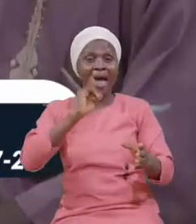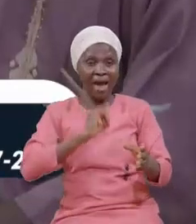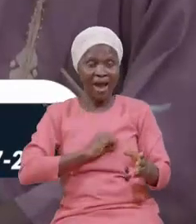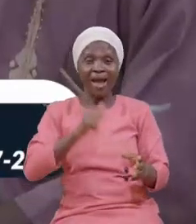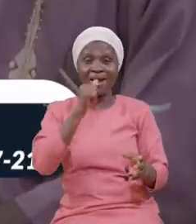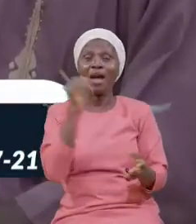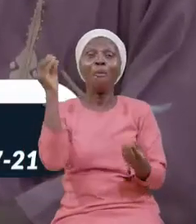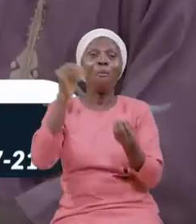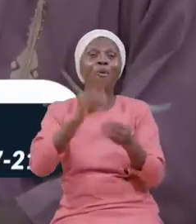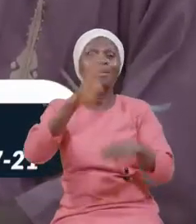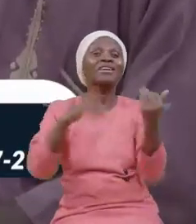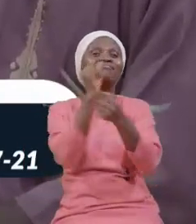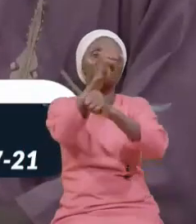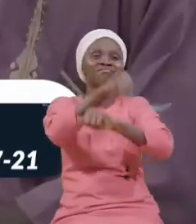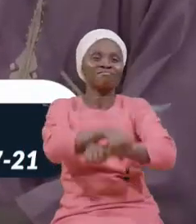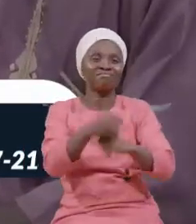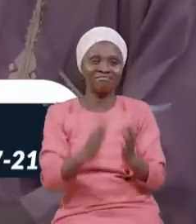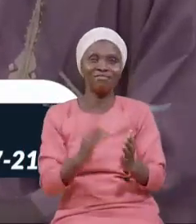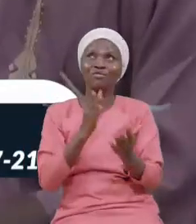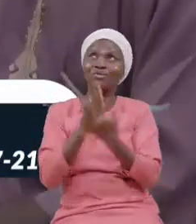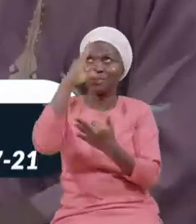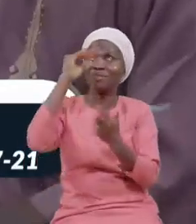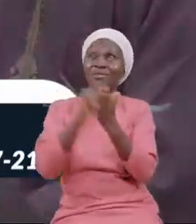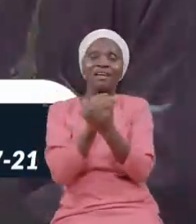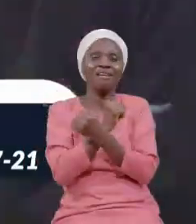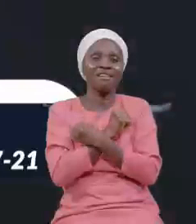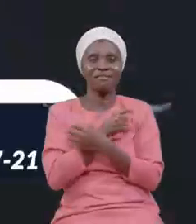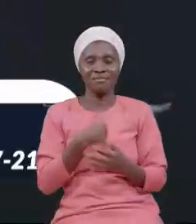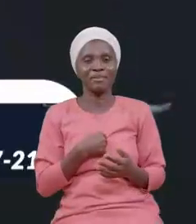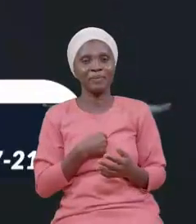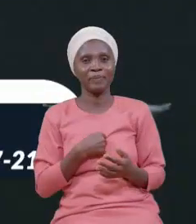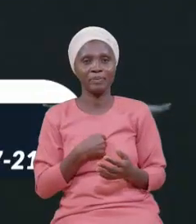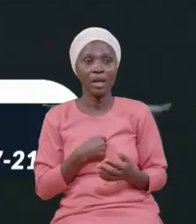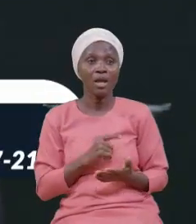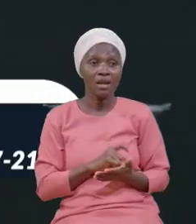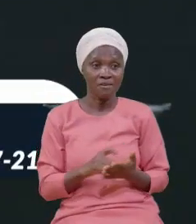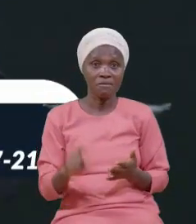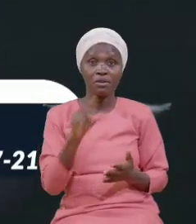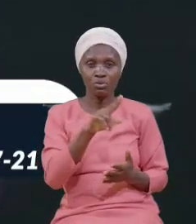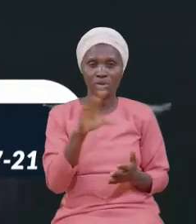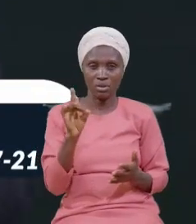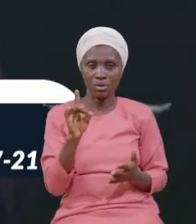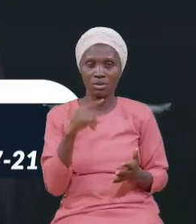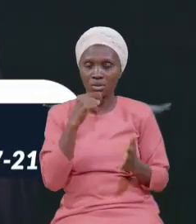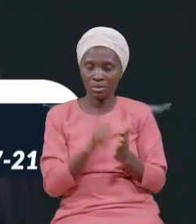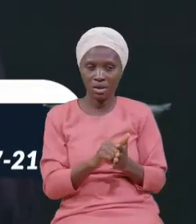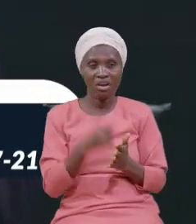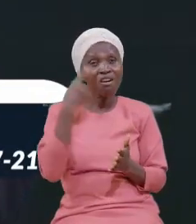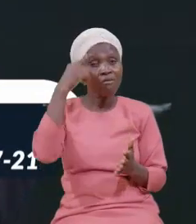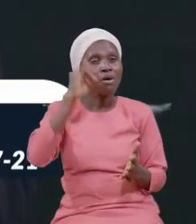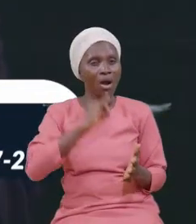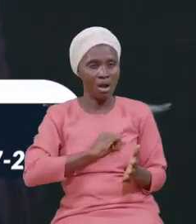Look at verse 38. It says, for I am persuaded that neither